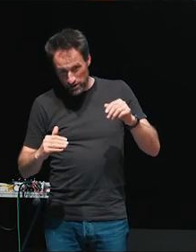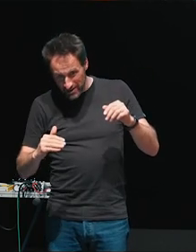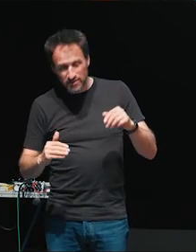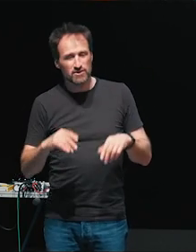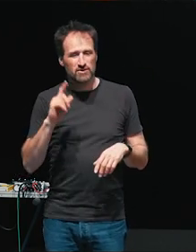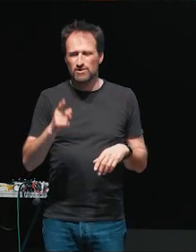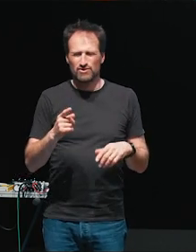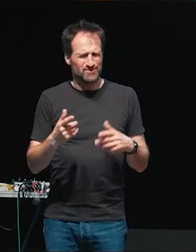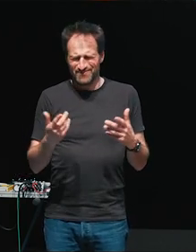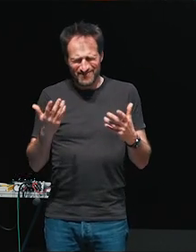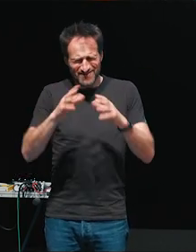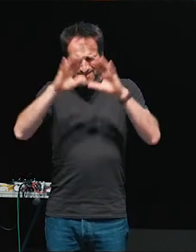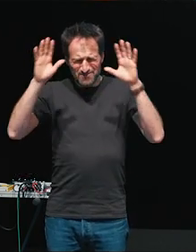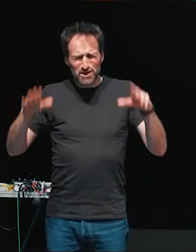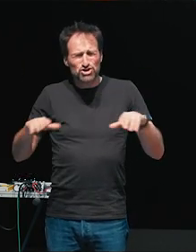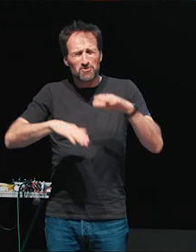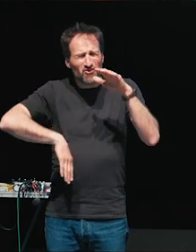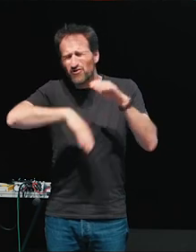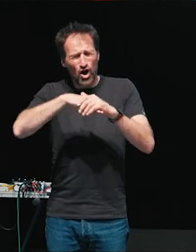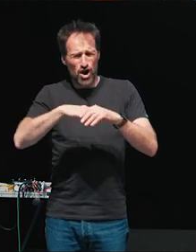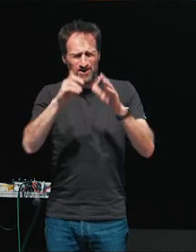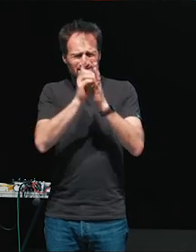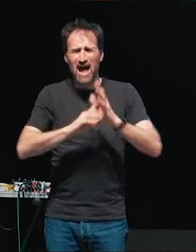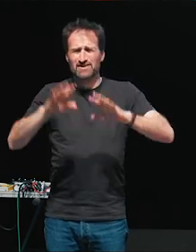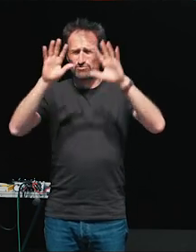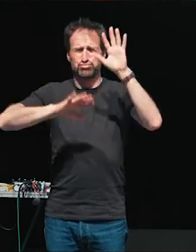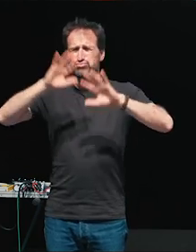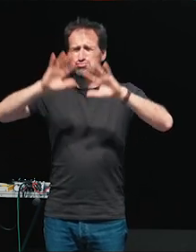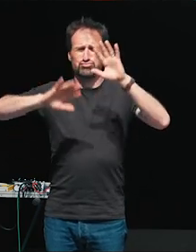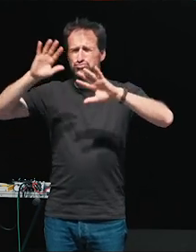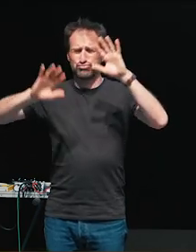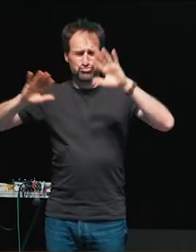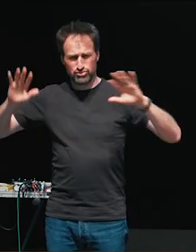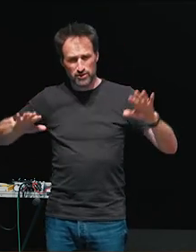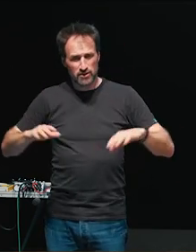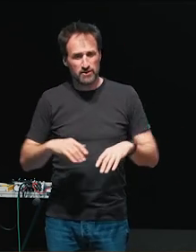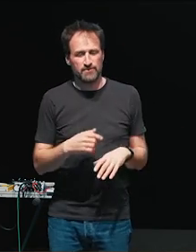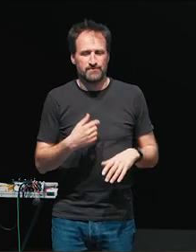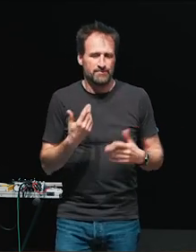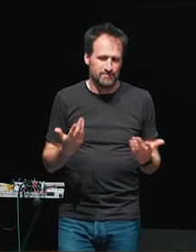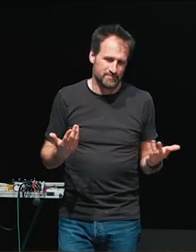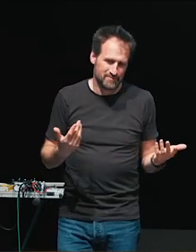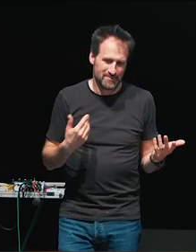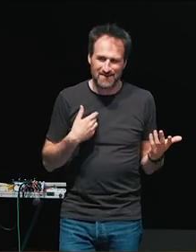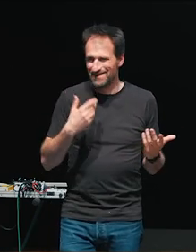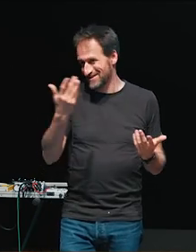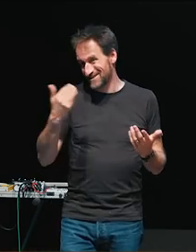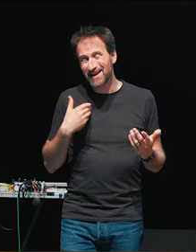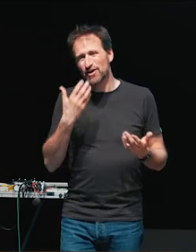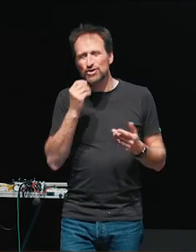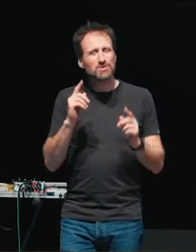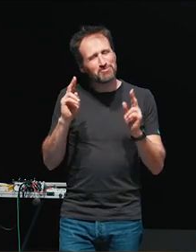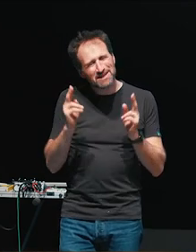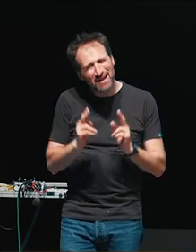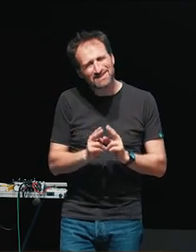The screen is full of data. Because when we ask them, do you want us to give you a beautiful minimalist UI with React?